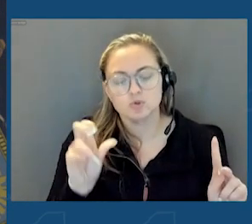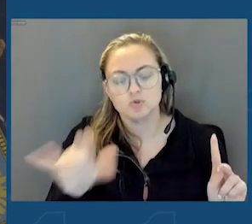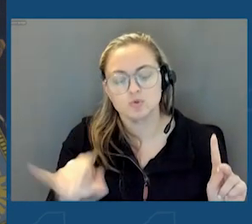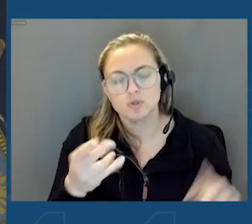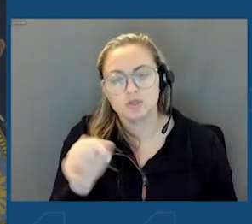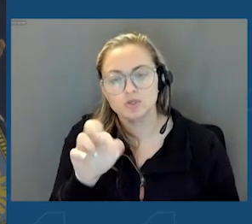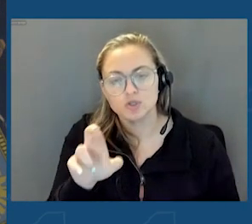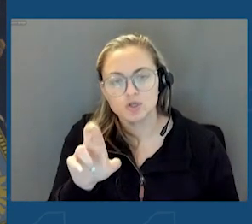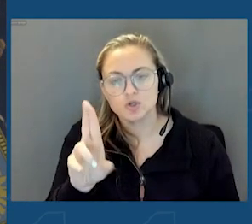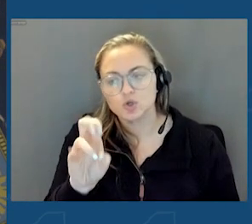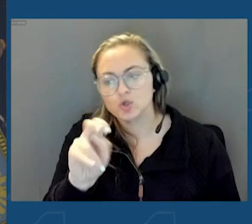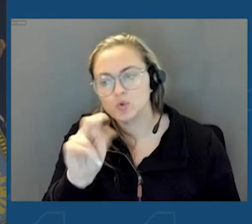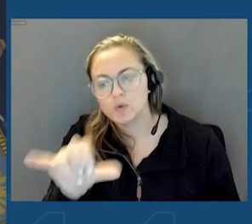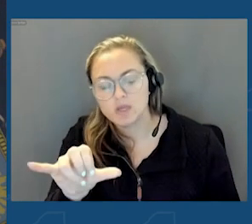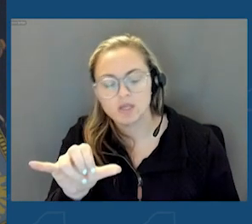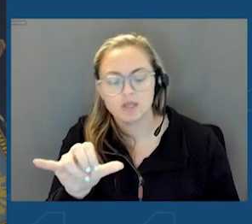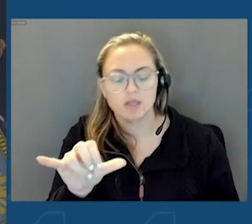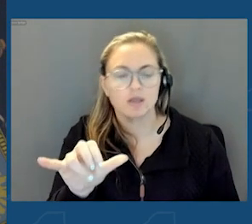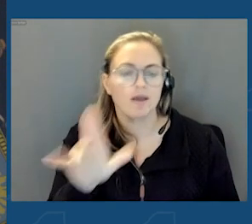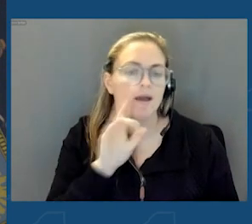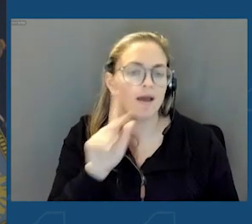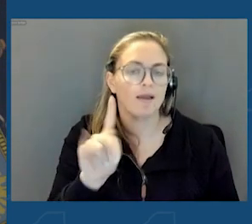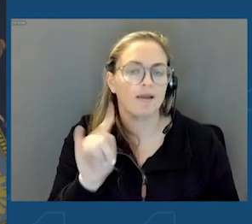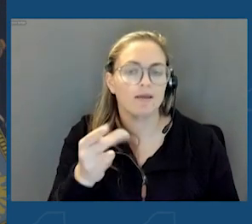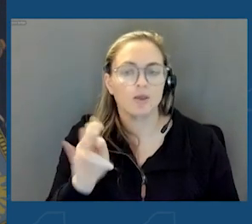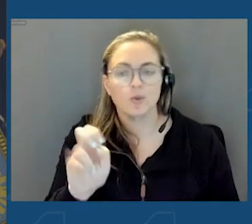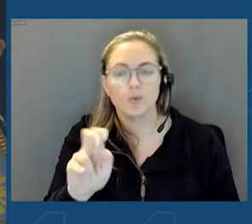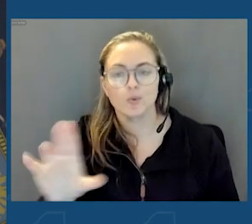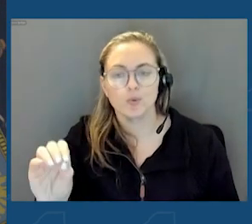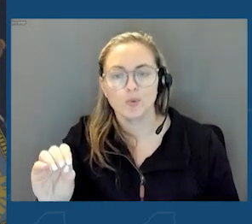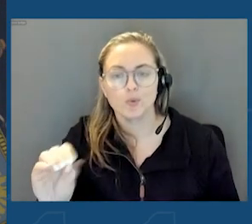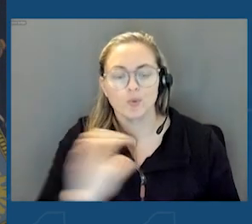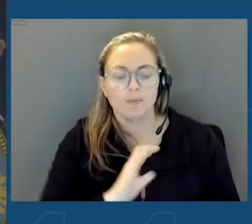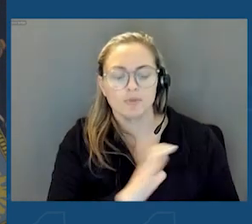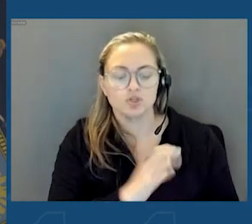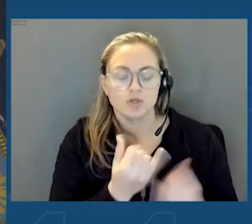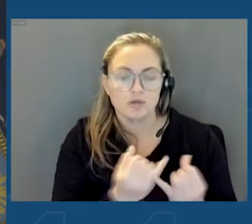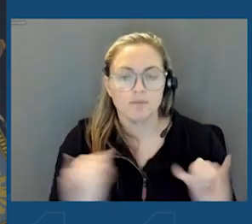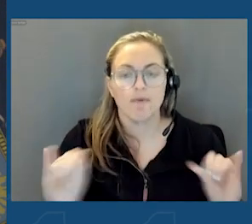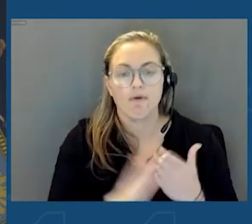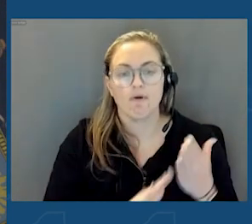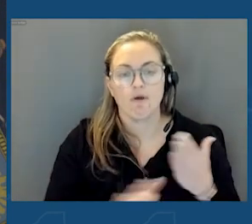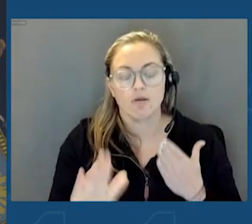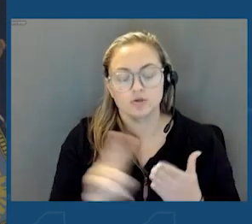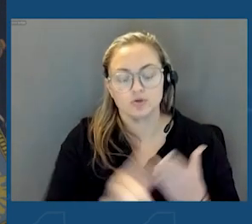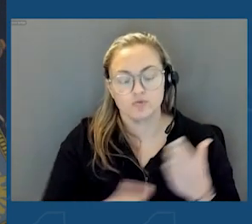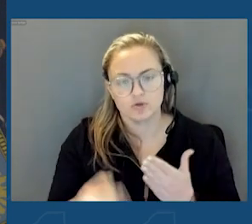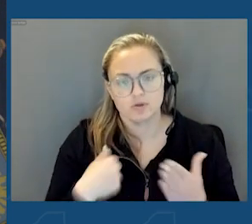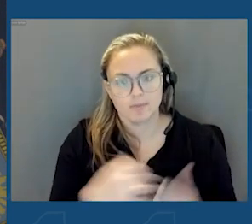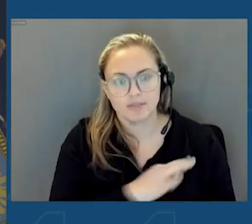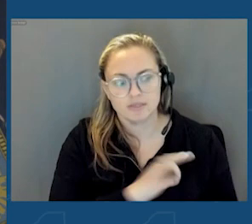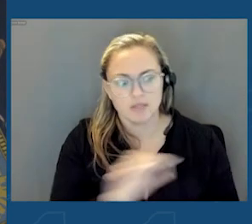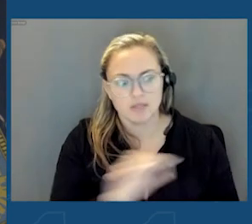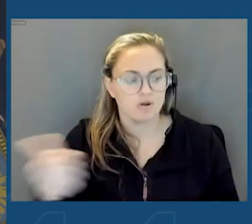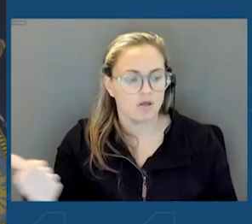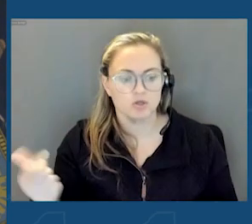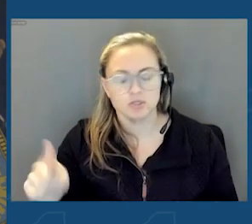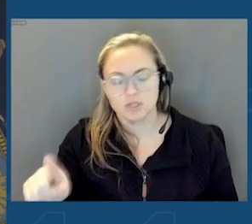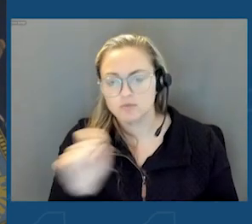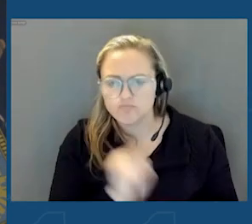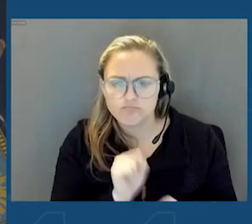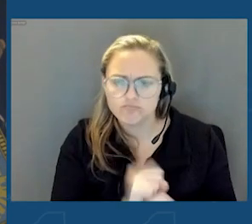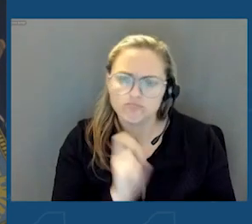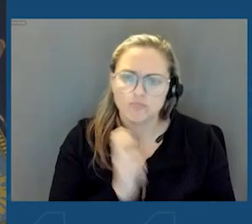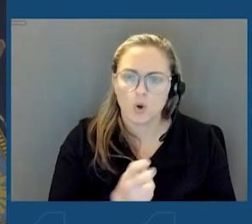CUNY Chancellor, and of course, KECU, Commission on Independent Colleges and Universities, and my staff and others who work so very